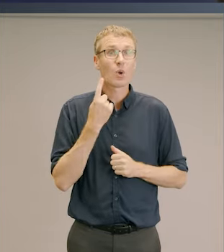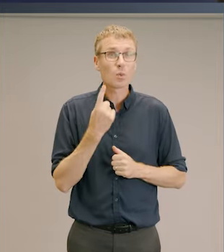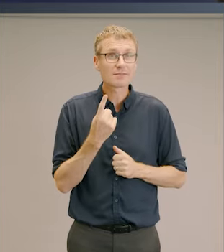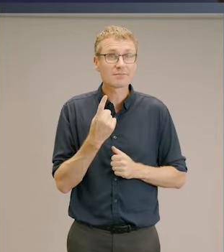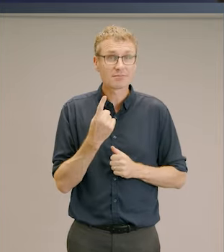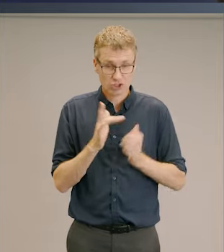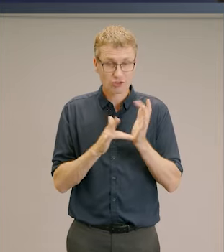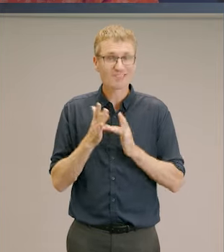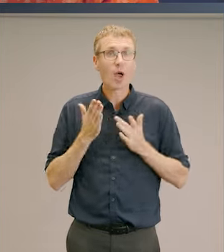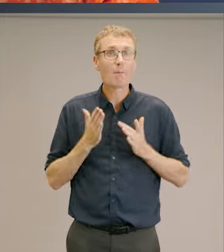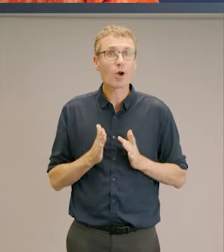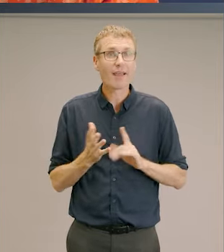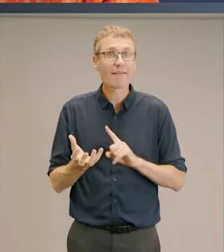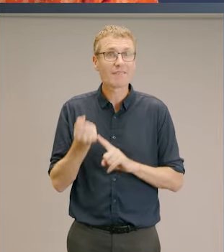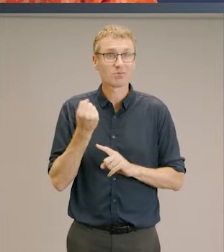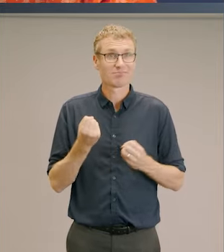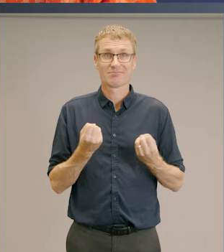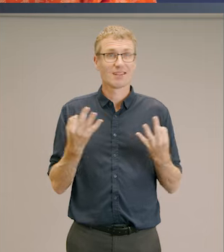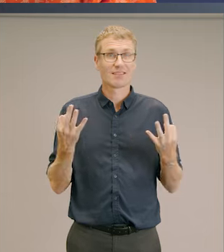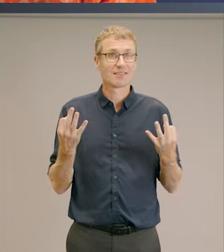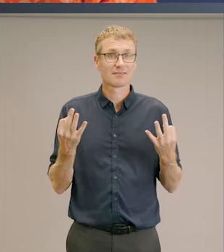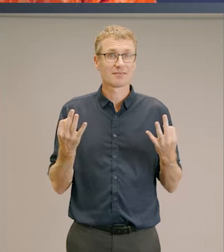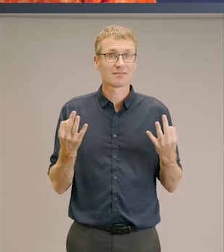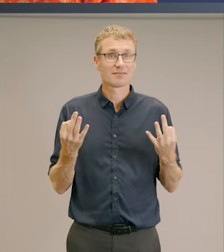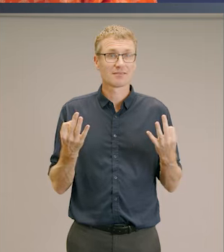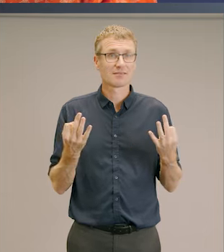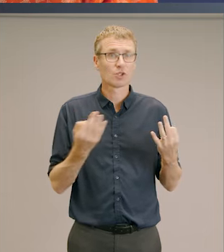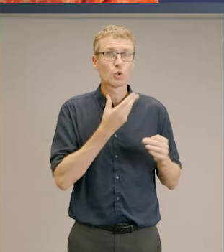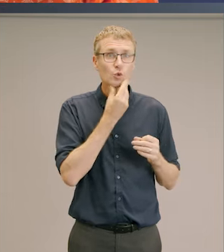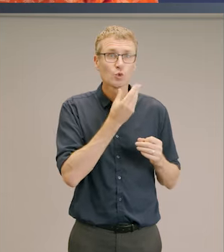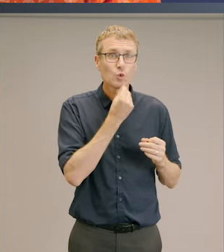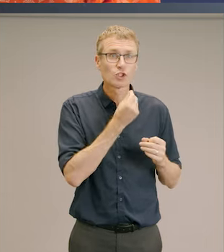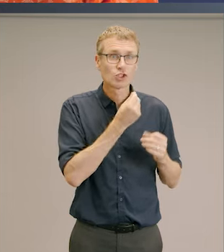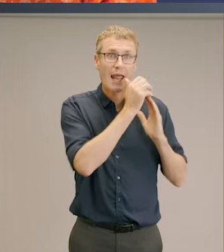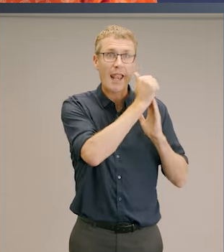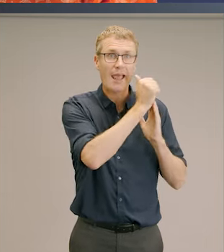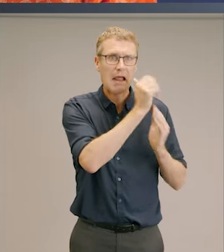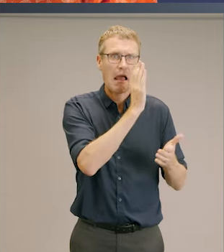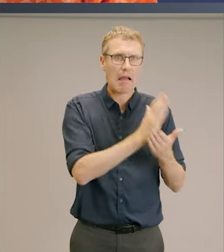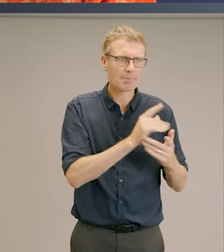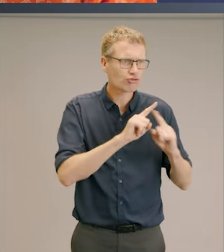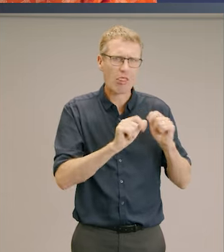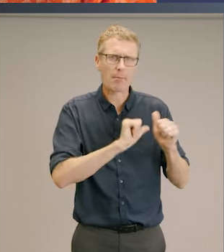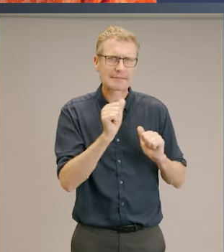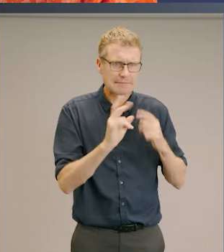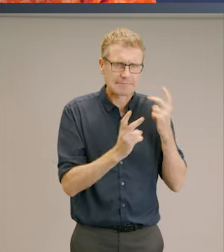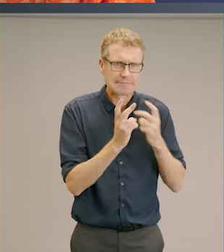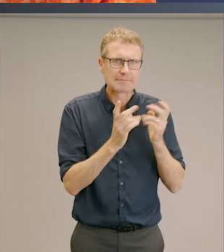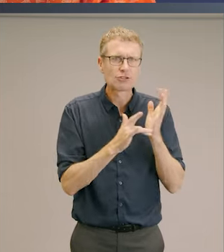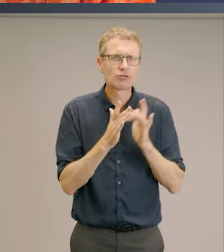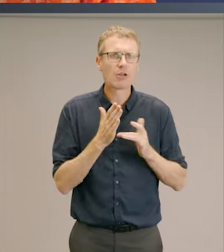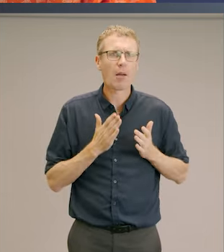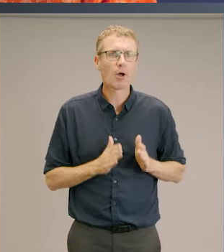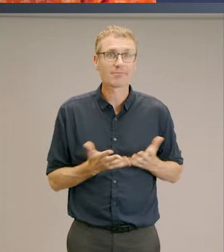of that. The first is that there was no corpse. We can be sure that the Jewish authorities would have done